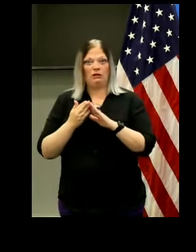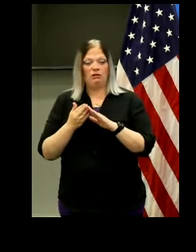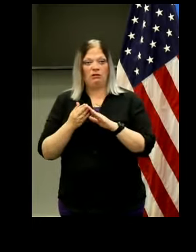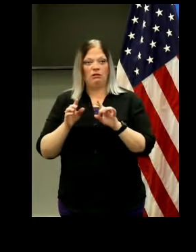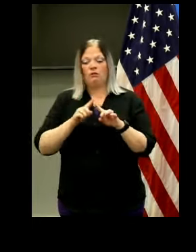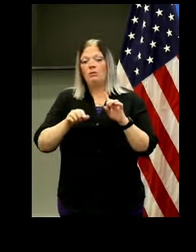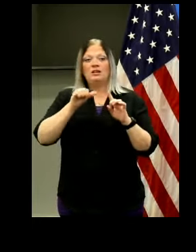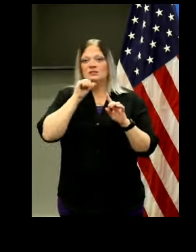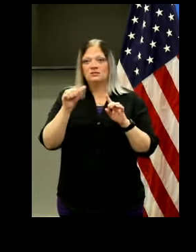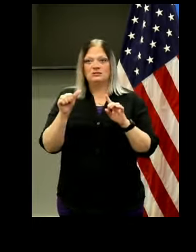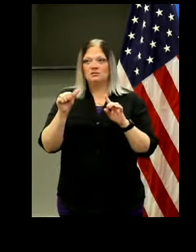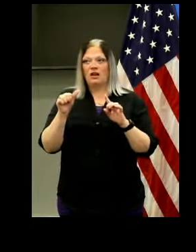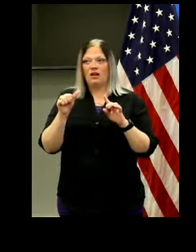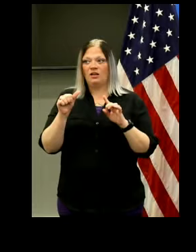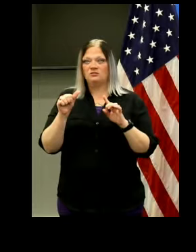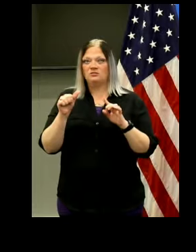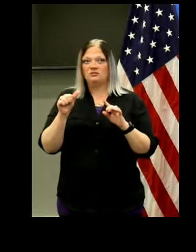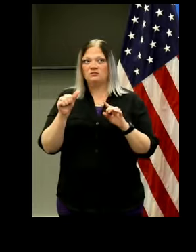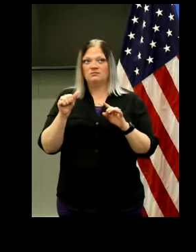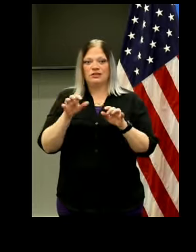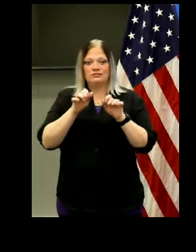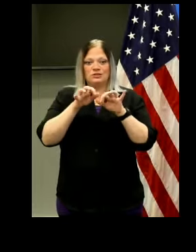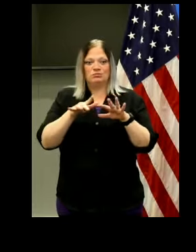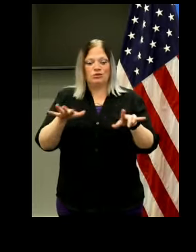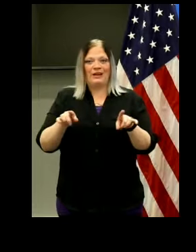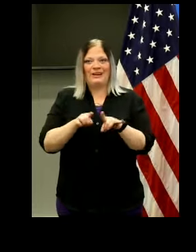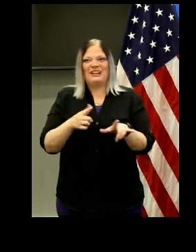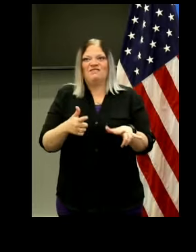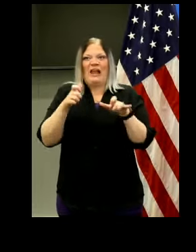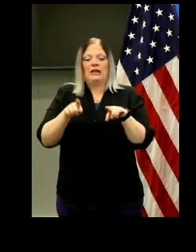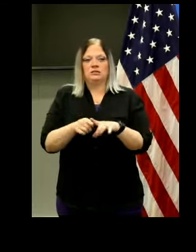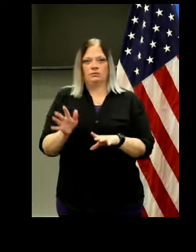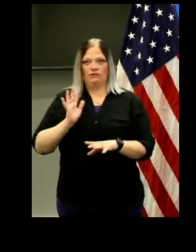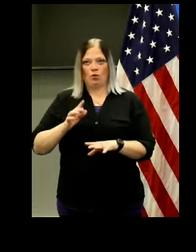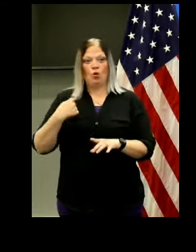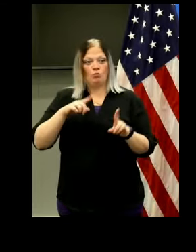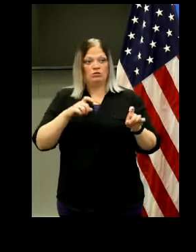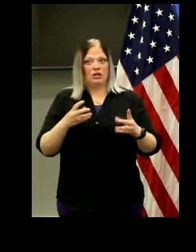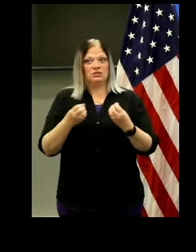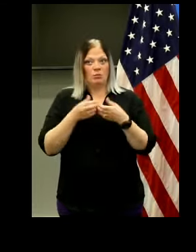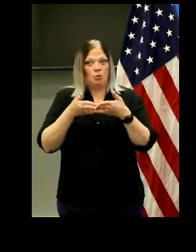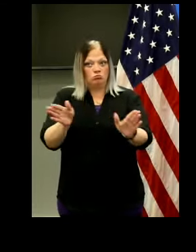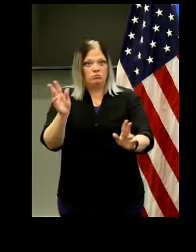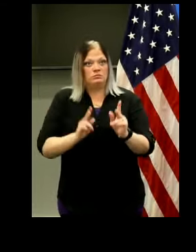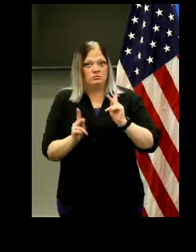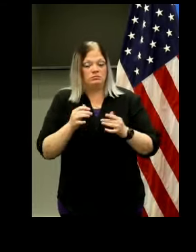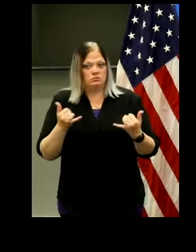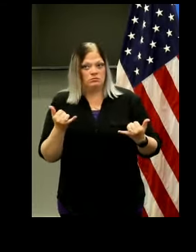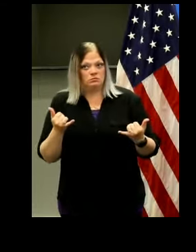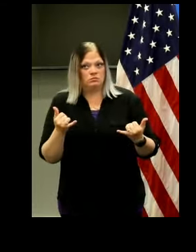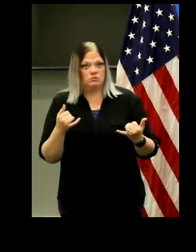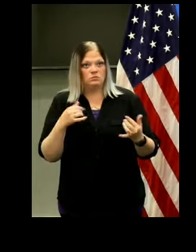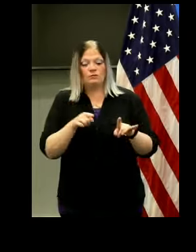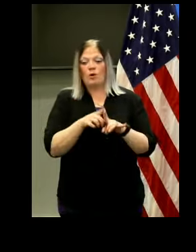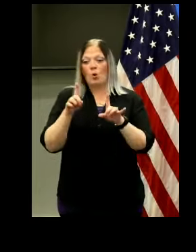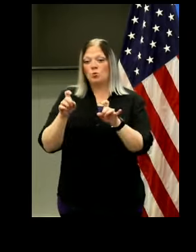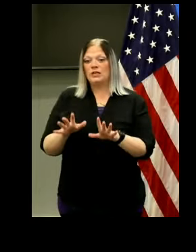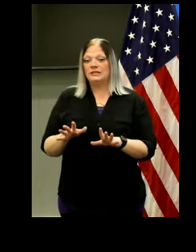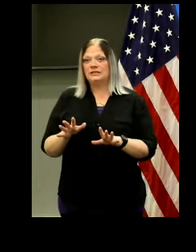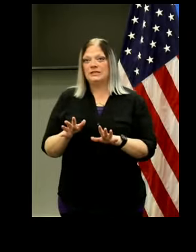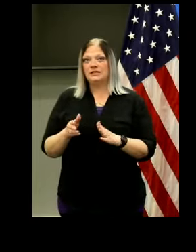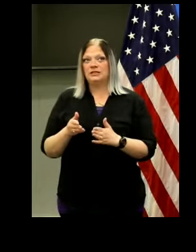just not being contracted at the same rates as it was earlier. Now, we're testing more of the general public at this time. And we're also testing some of the,